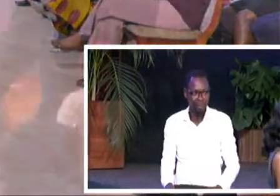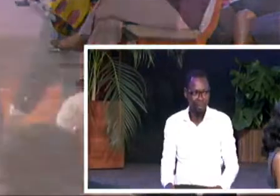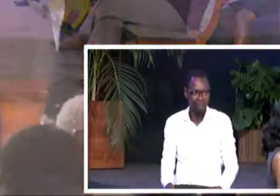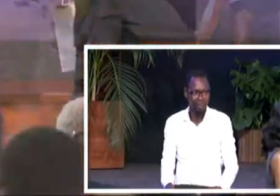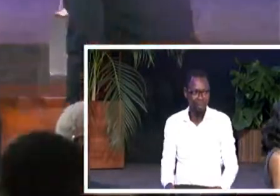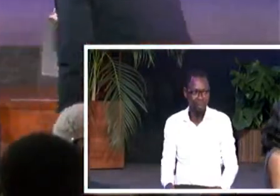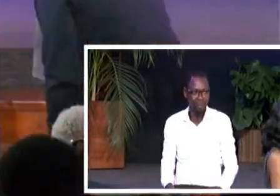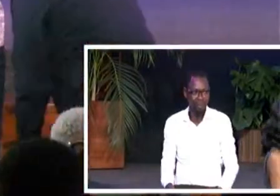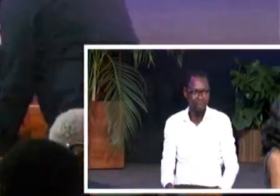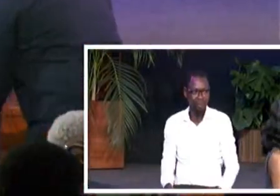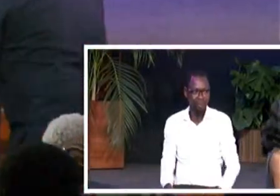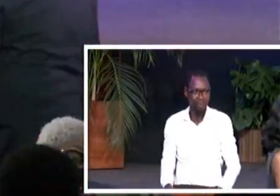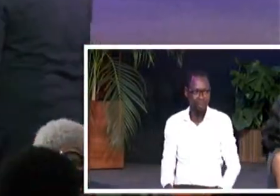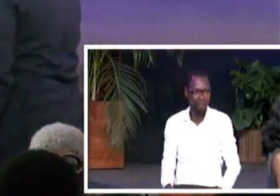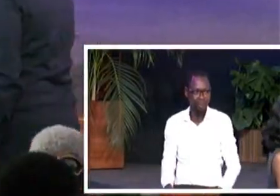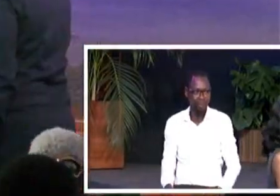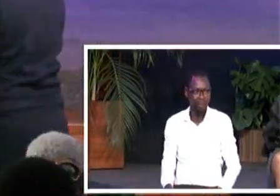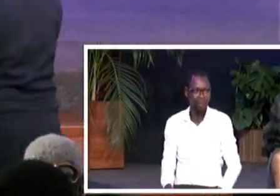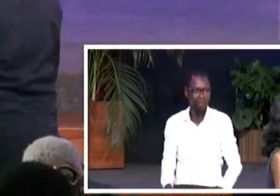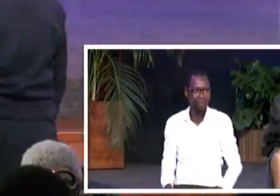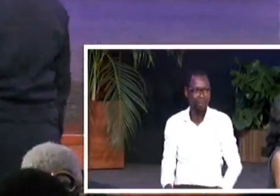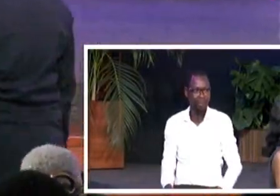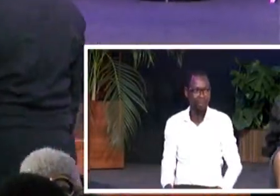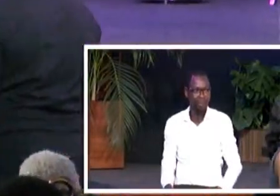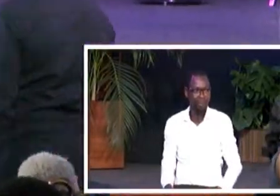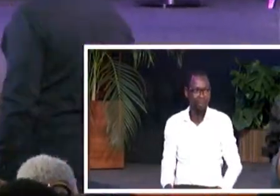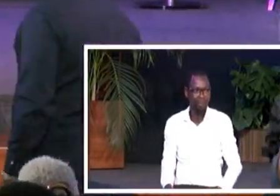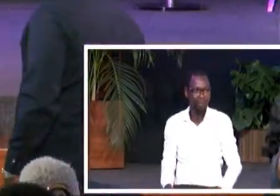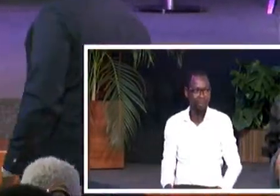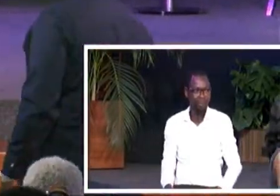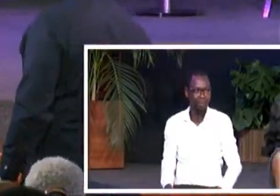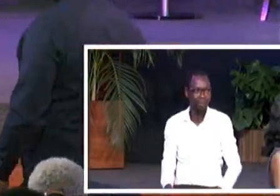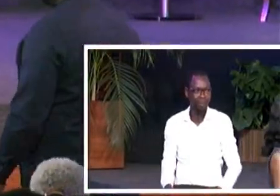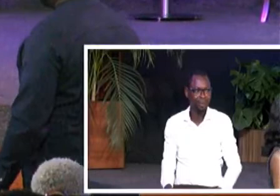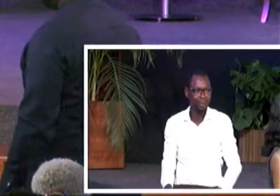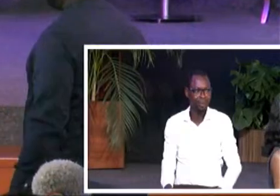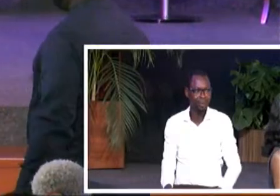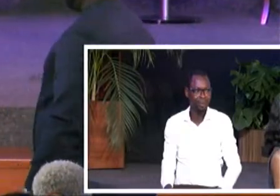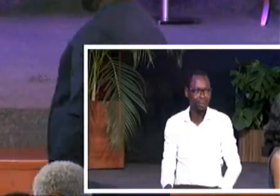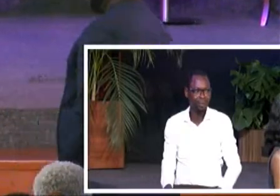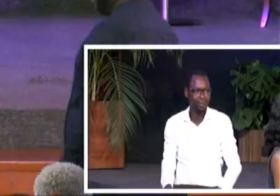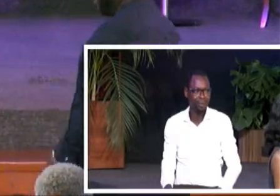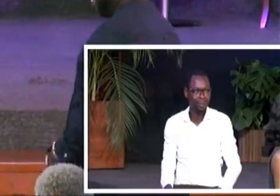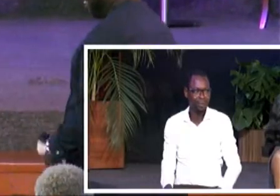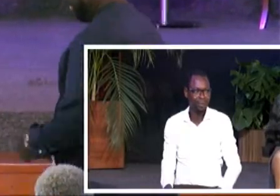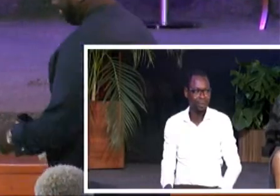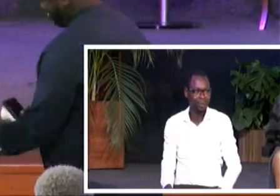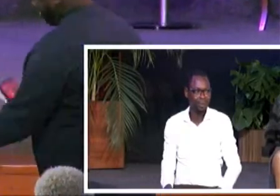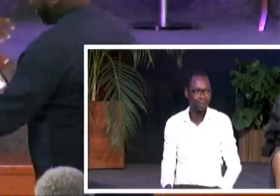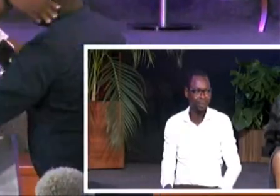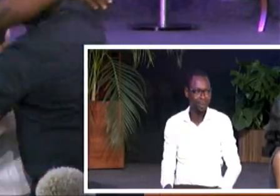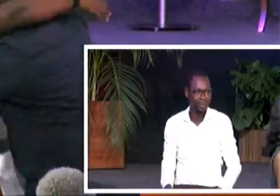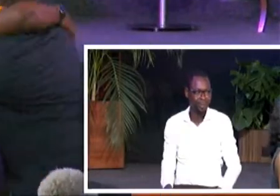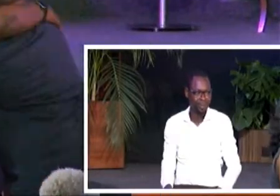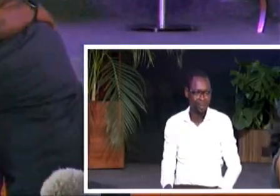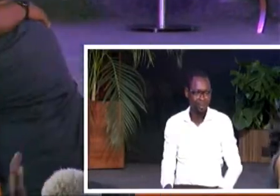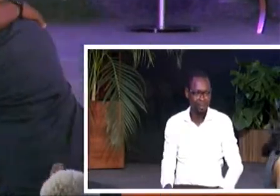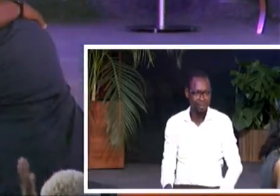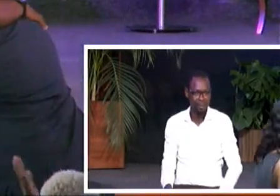You want to fall down. The two of them got married on Valentine's Day. So, Valentine is your anniversary. And now presents the prize to